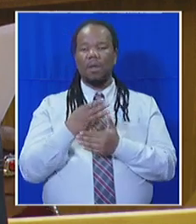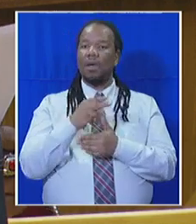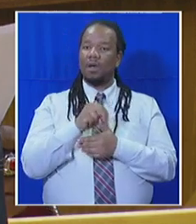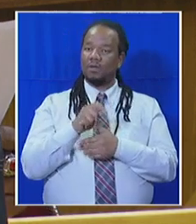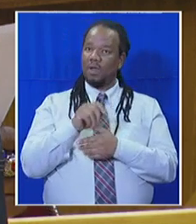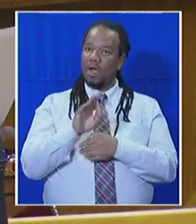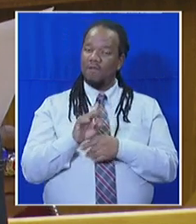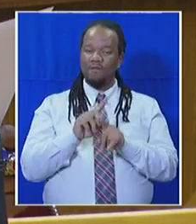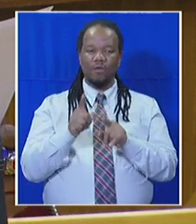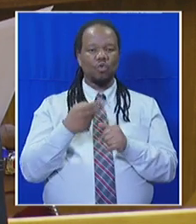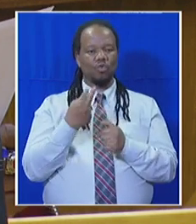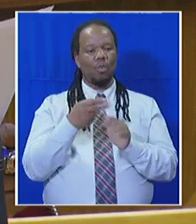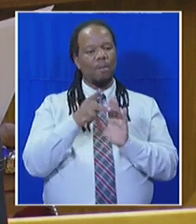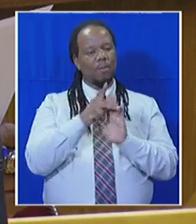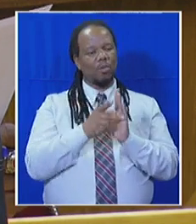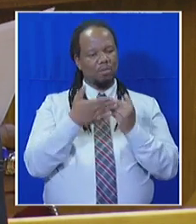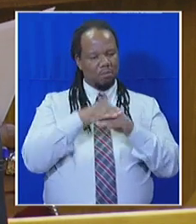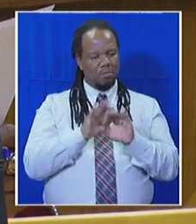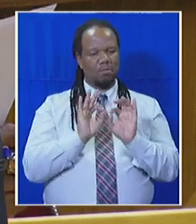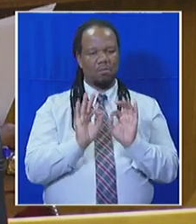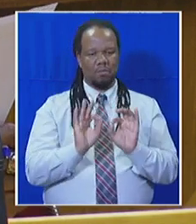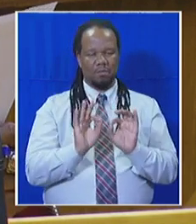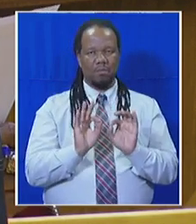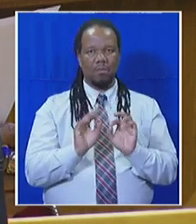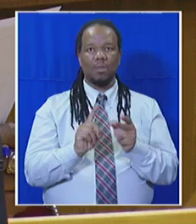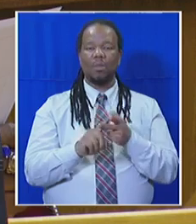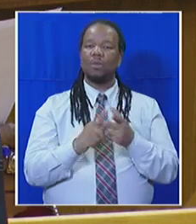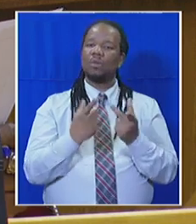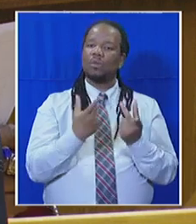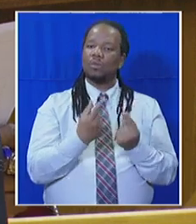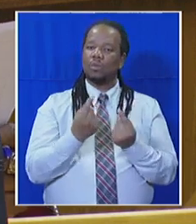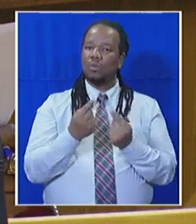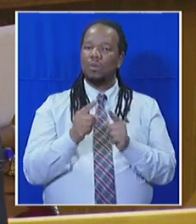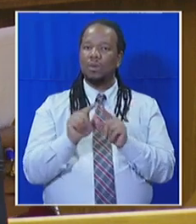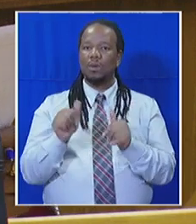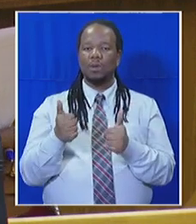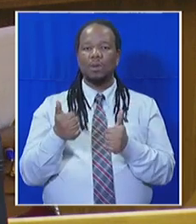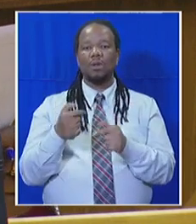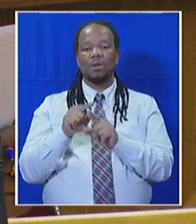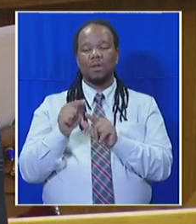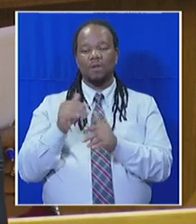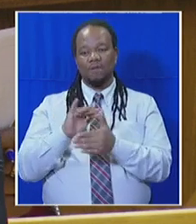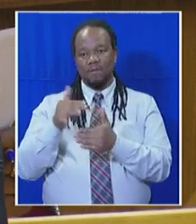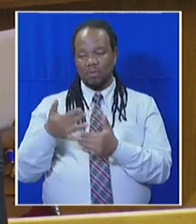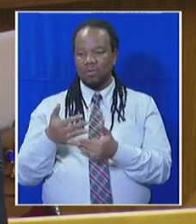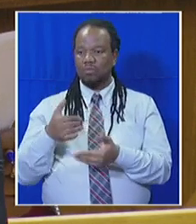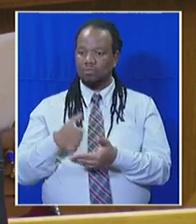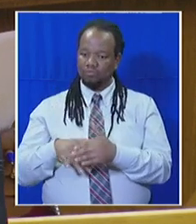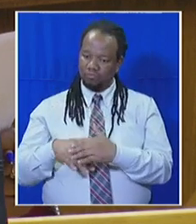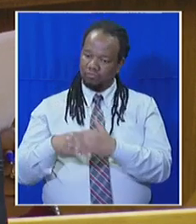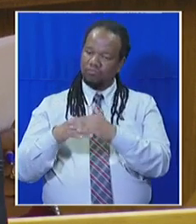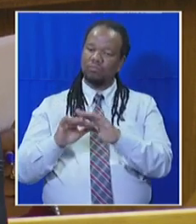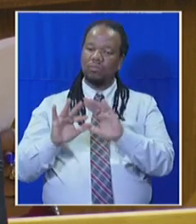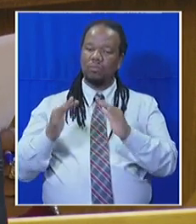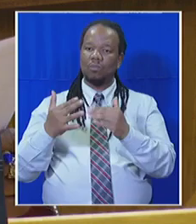new policies are implemented effectively, and in so doing lay strong foundations for the achievement of the goals as